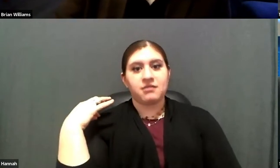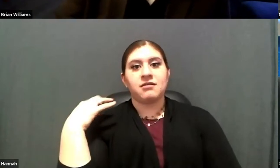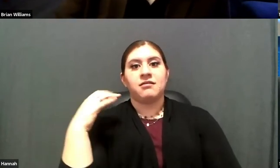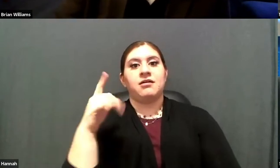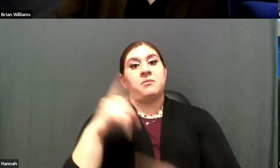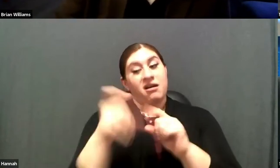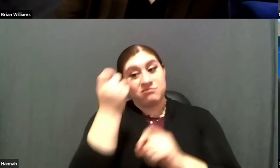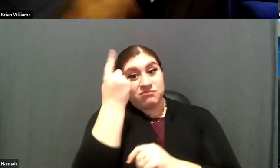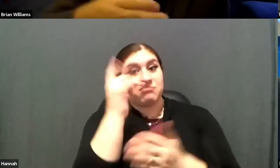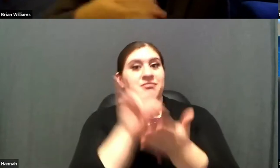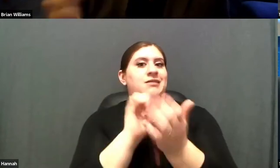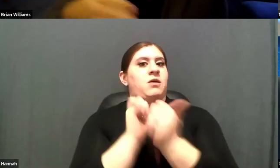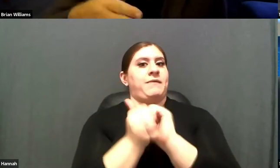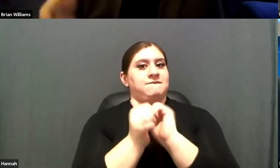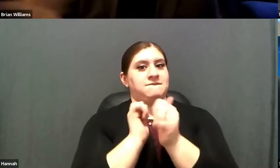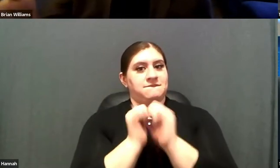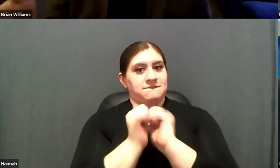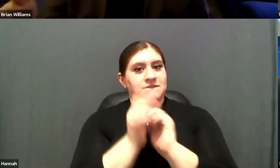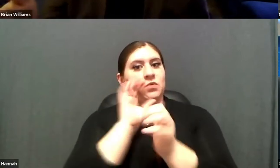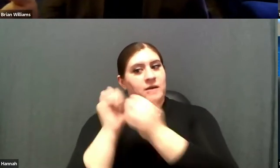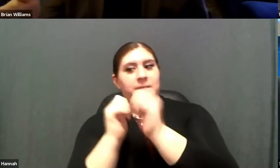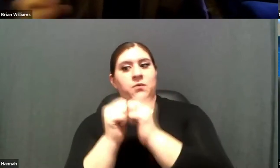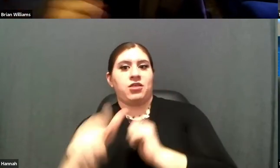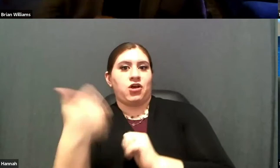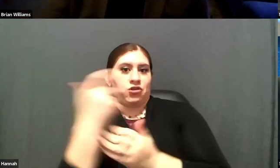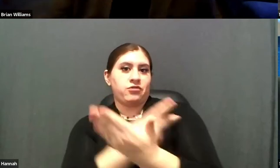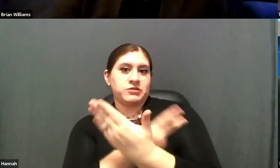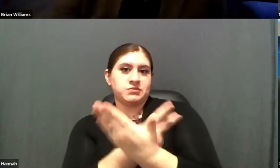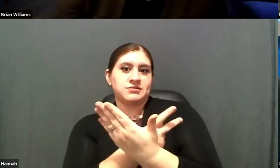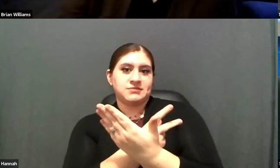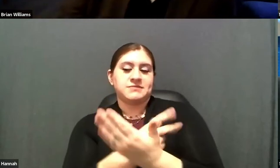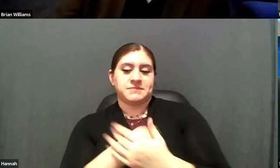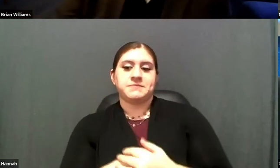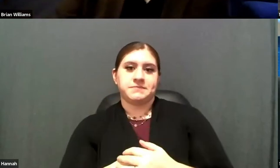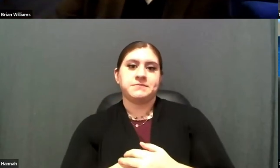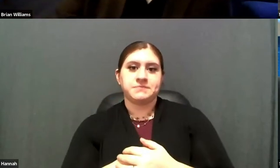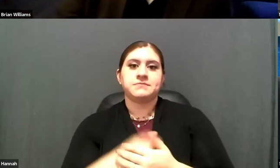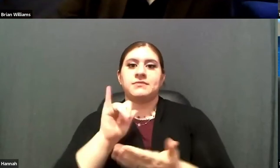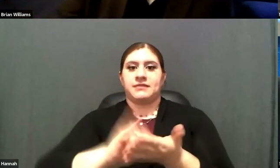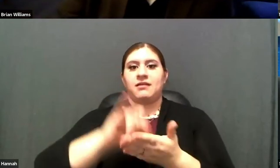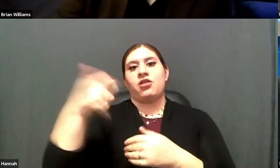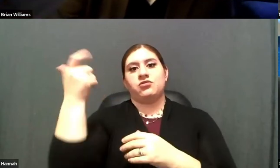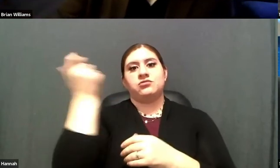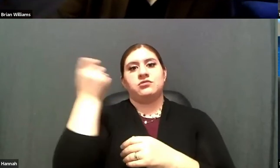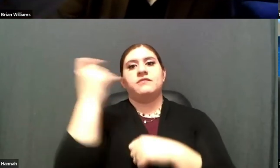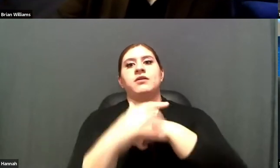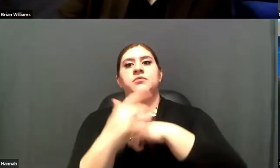competitive. And they'll compete with undergrads as well. There are other scholarships available.